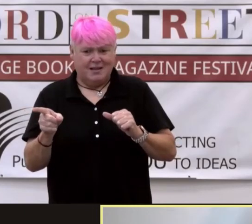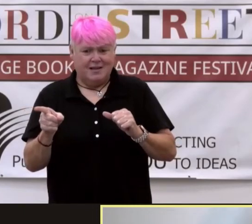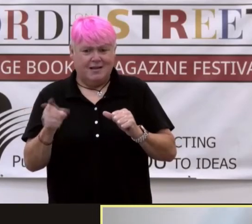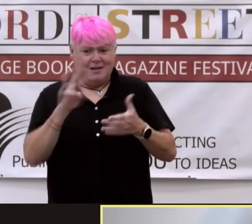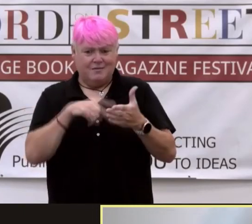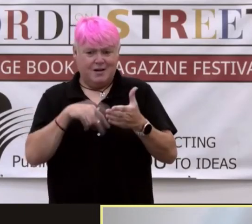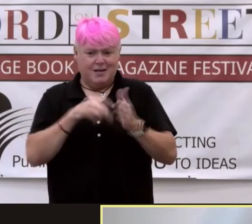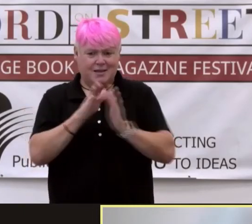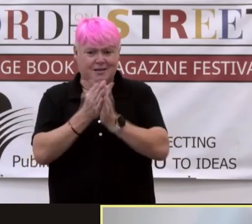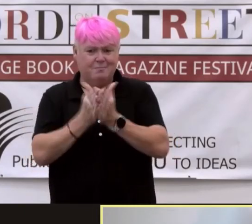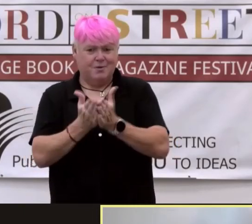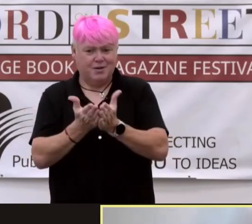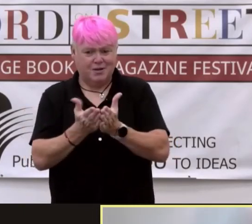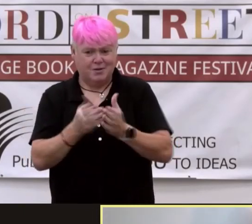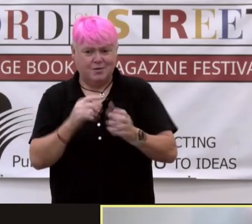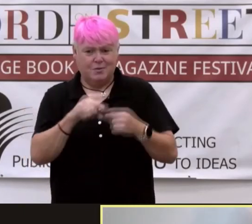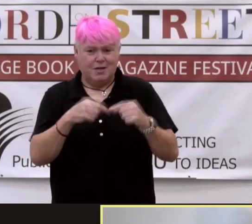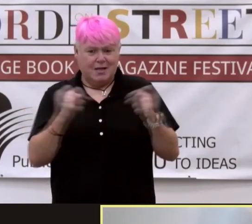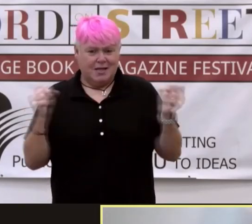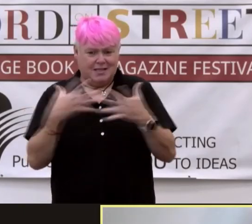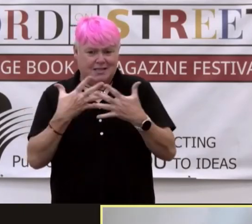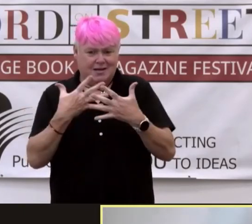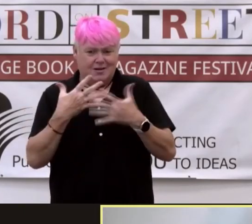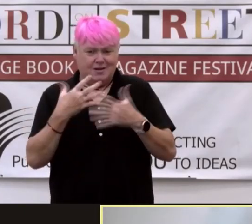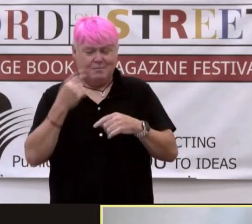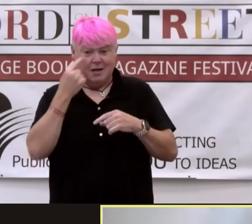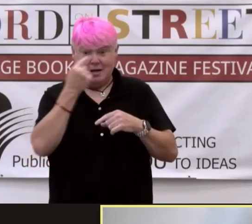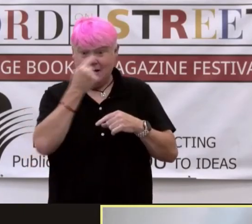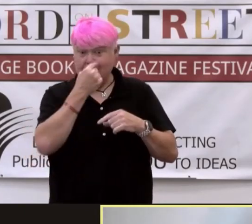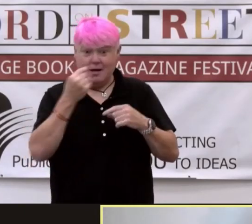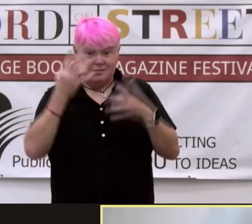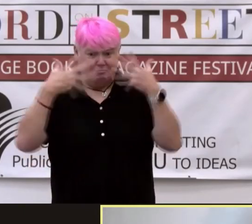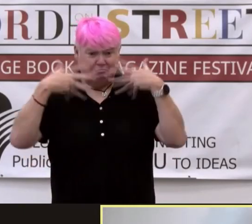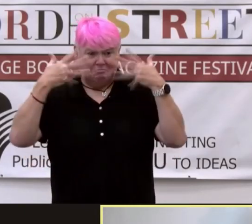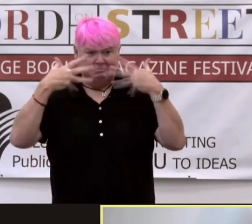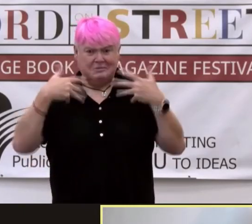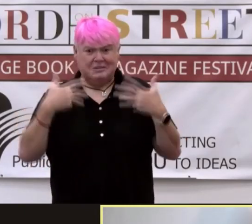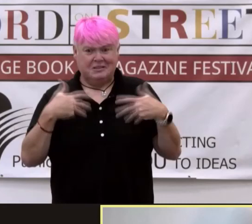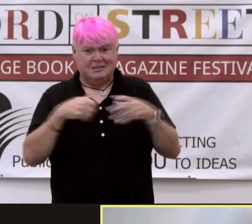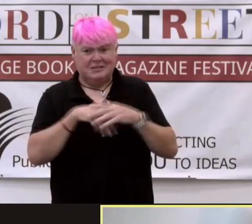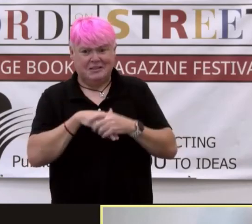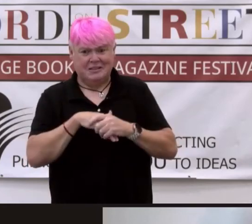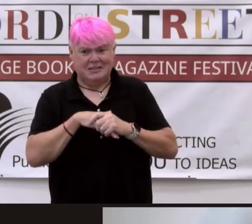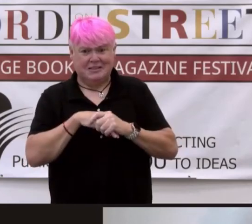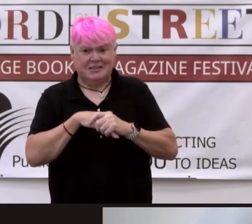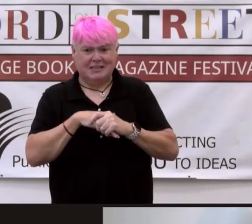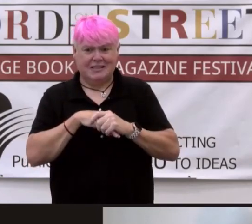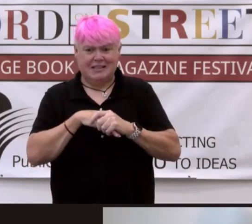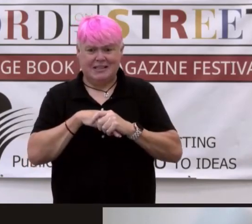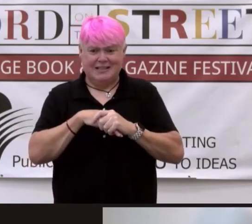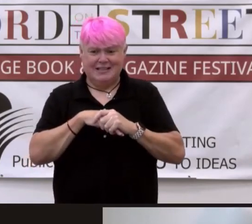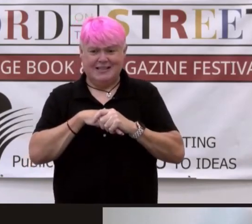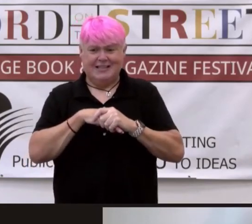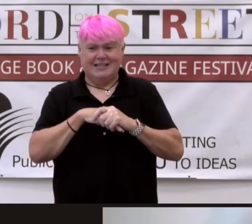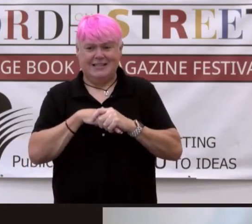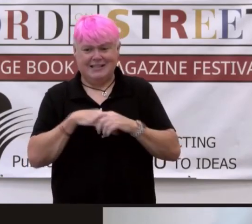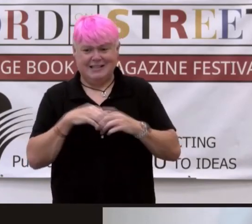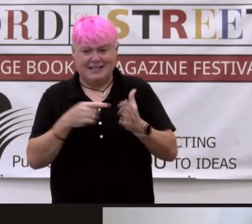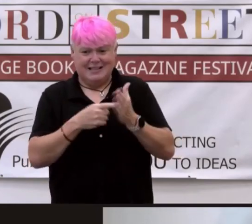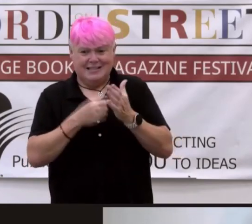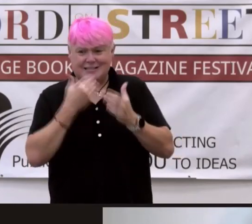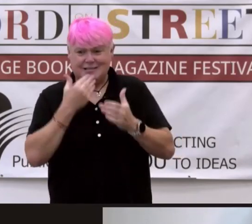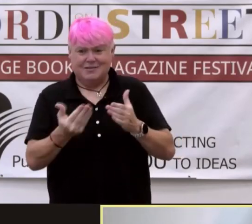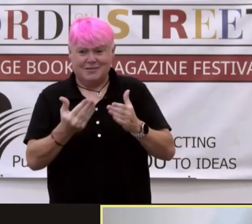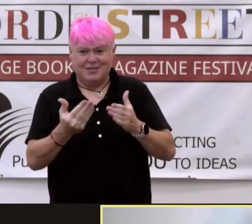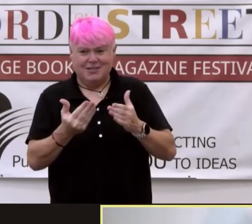book and when I get scared, my eyes water. So I was reading the book and like tears were rolling down my eyes. Yeah, I was like, this is so good.